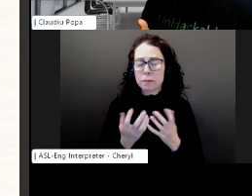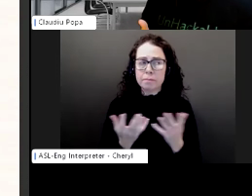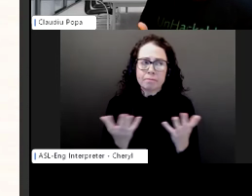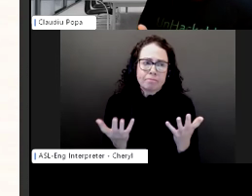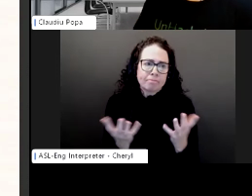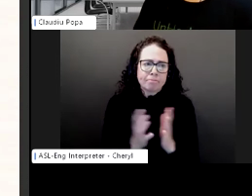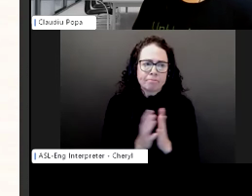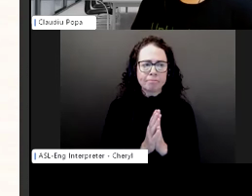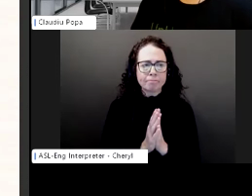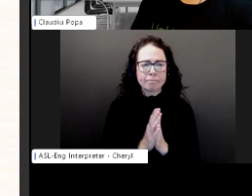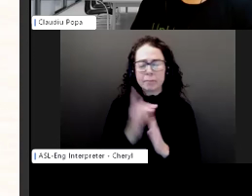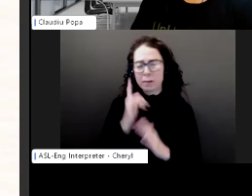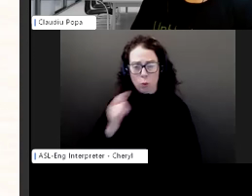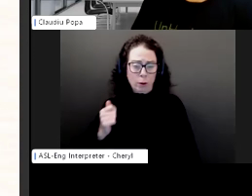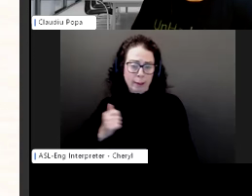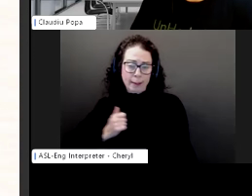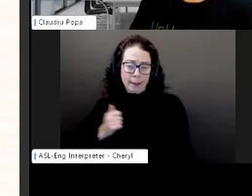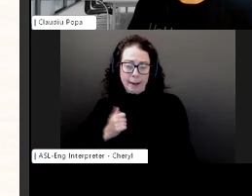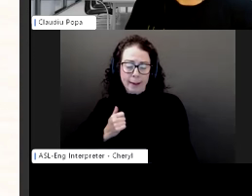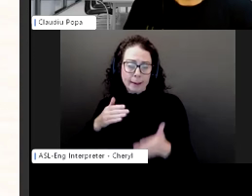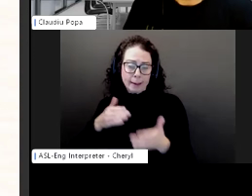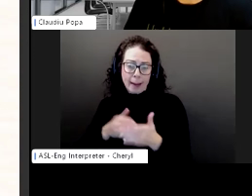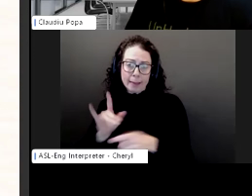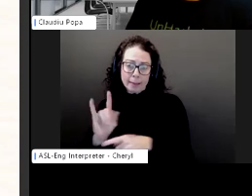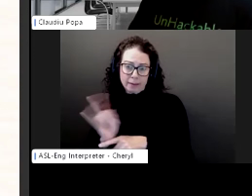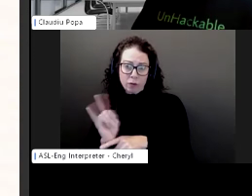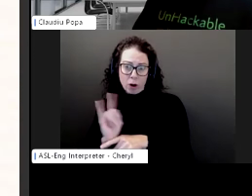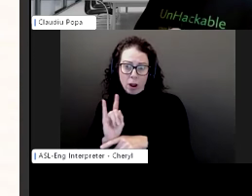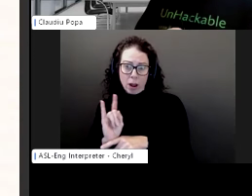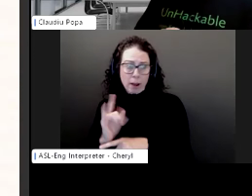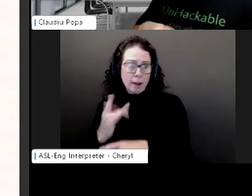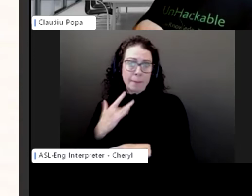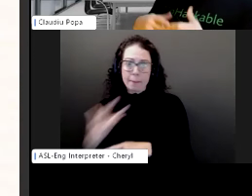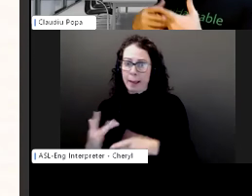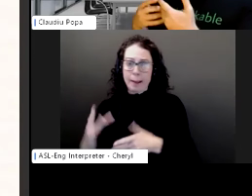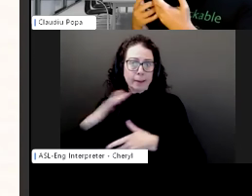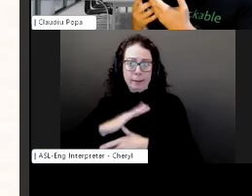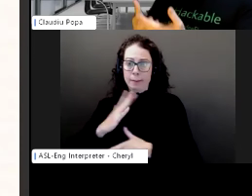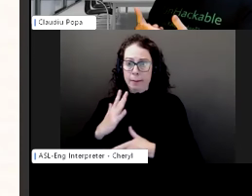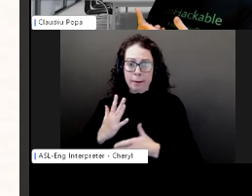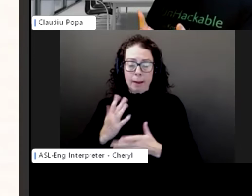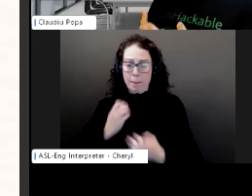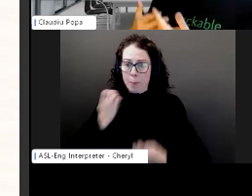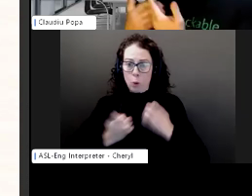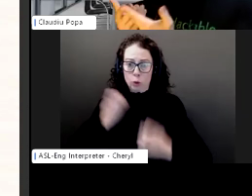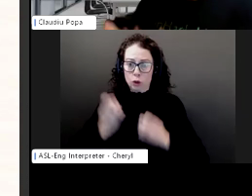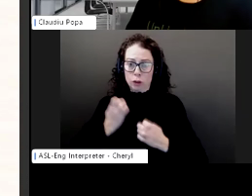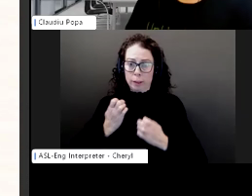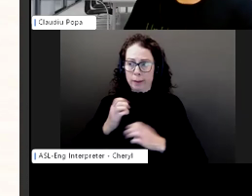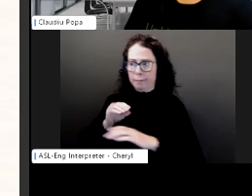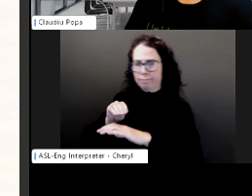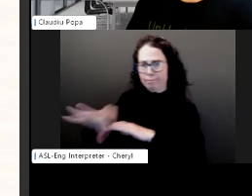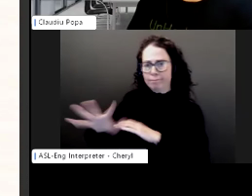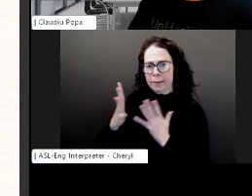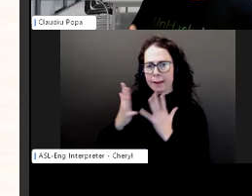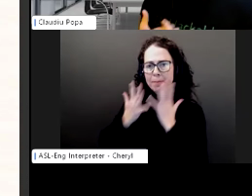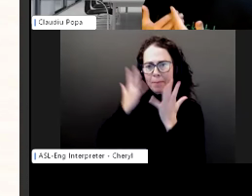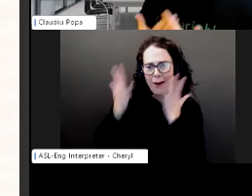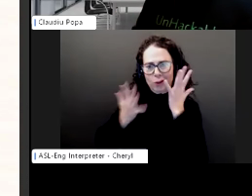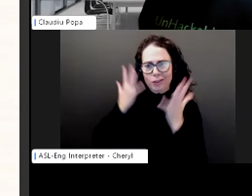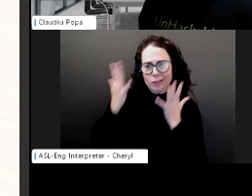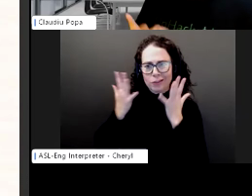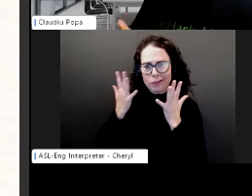Canadian Anti-Fraud Centre says, embarrassment. And that embarrassment causes the victims to keep going along with it.